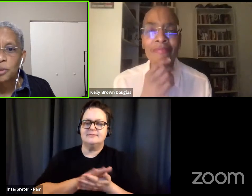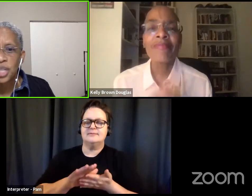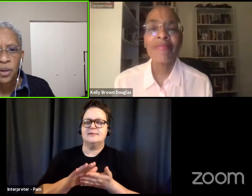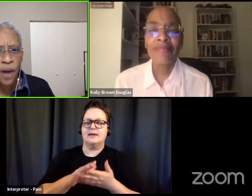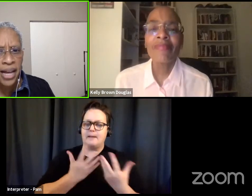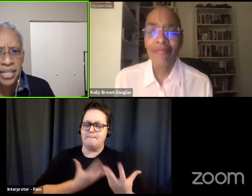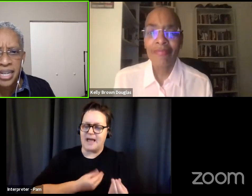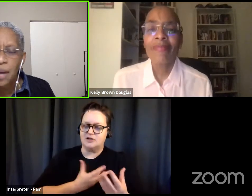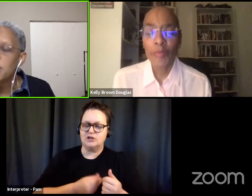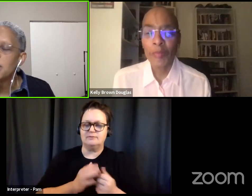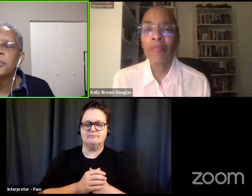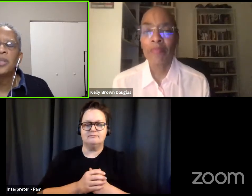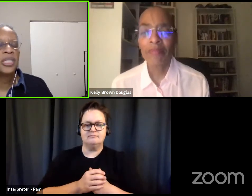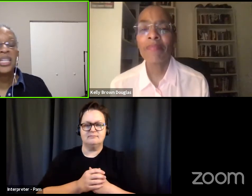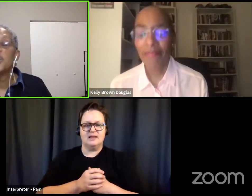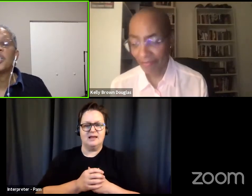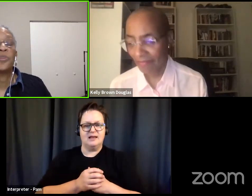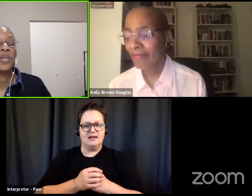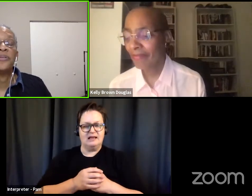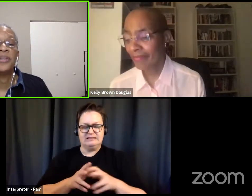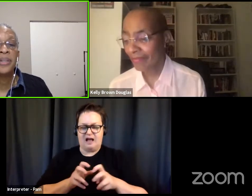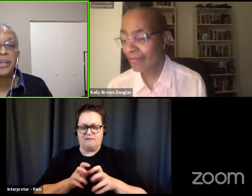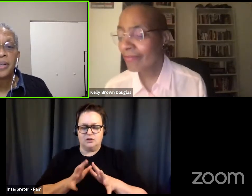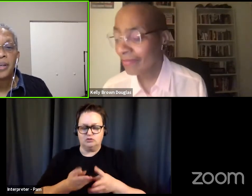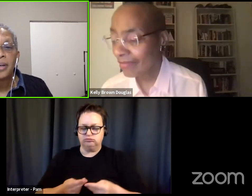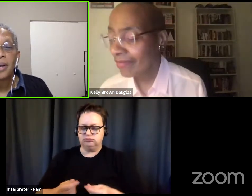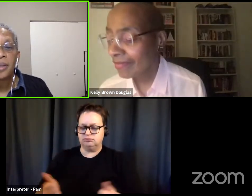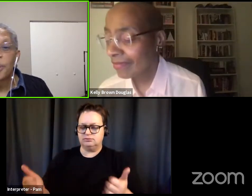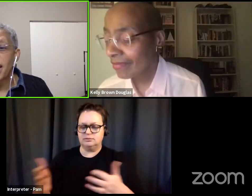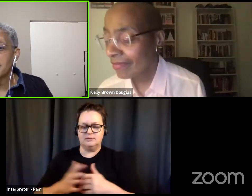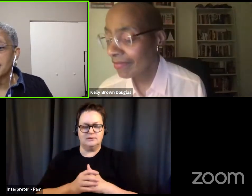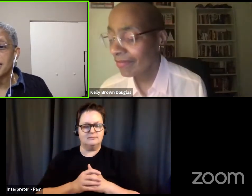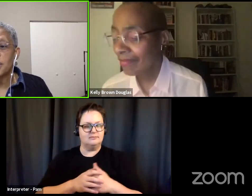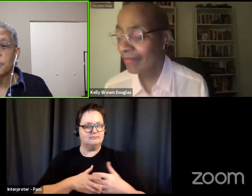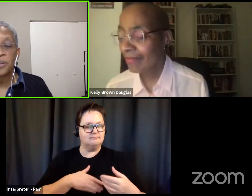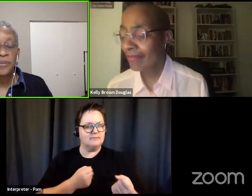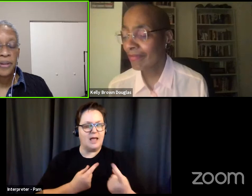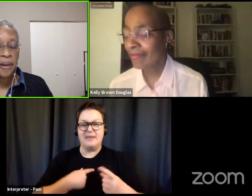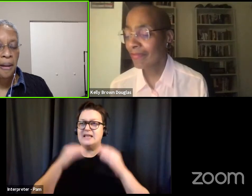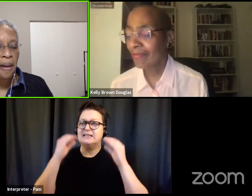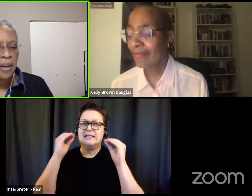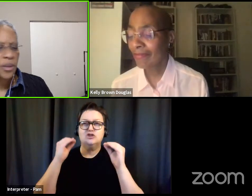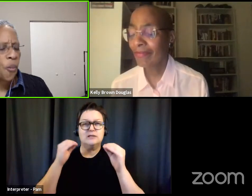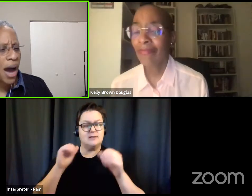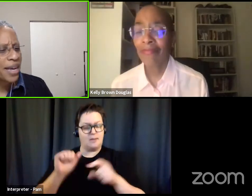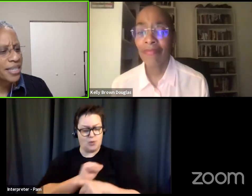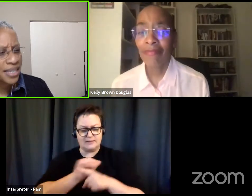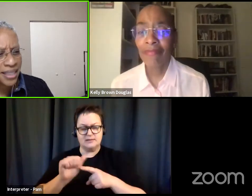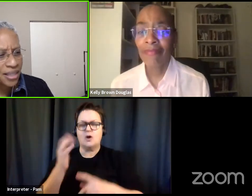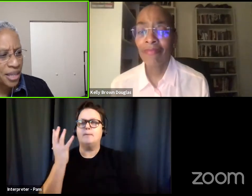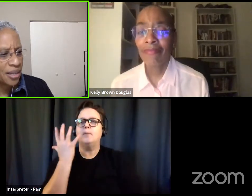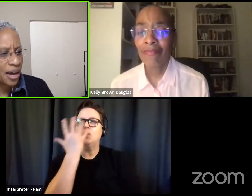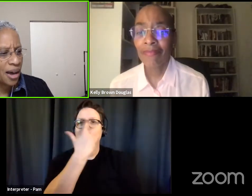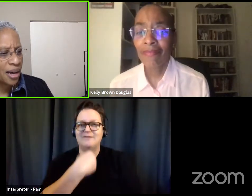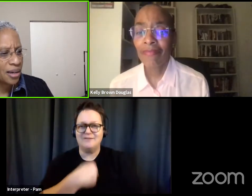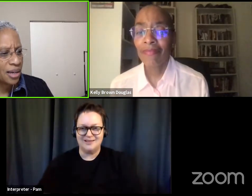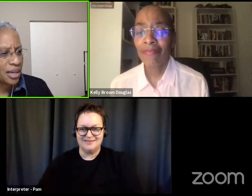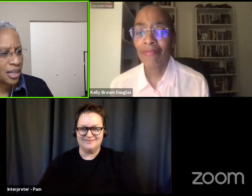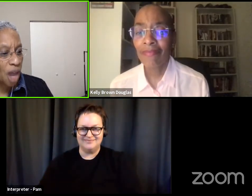selflessness, you know, generosity. I mean, the teachings are beautiful. The practices are beautiful. So why is it